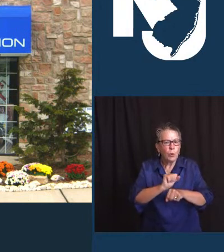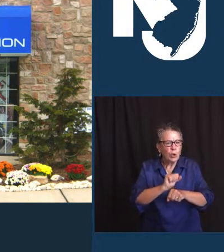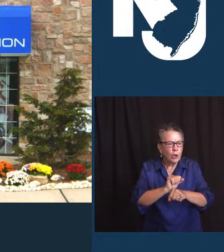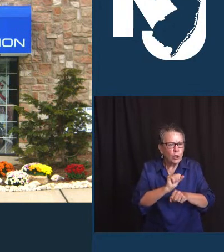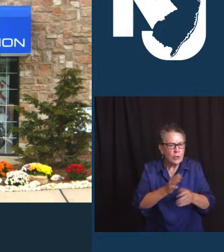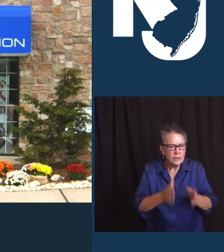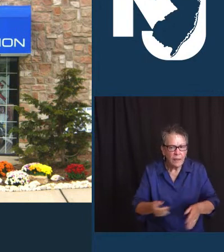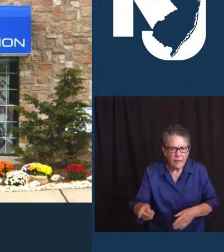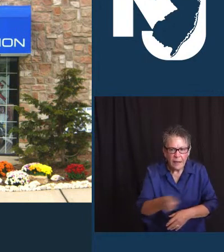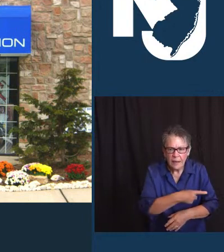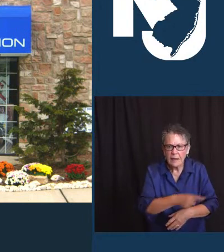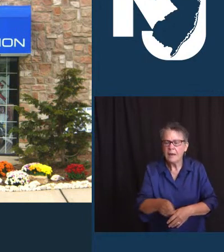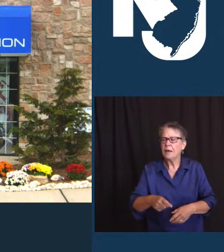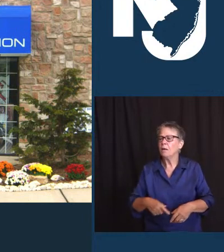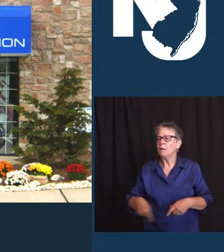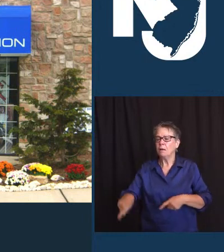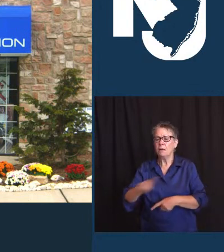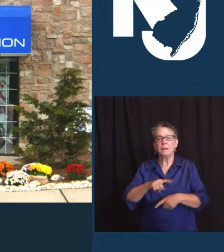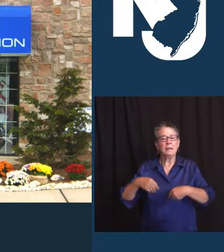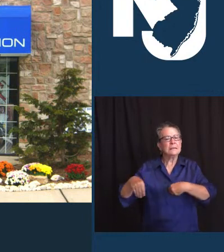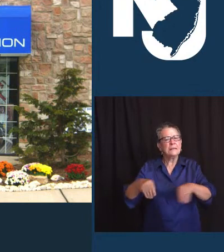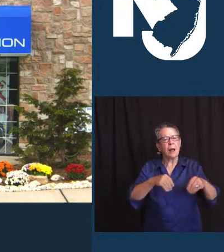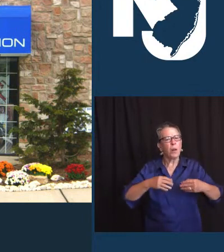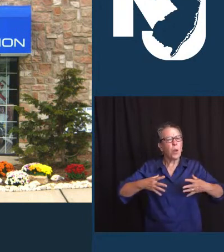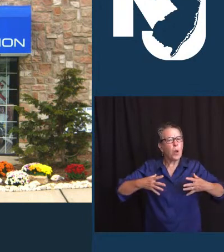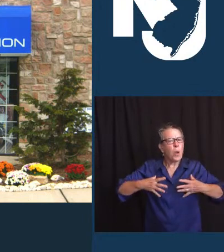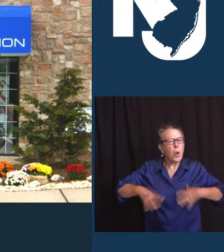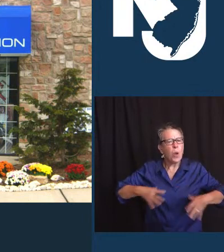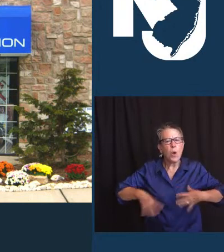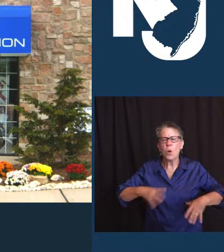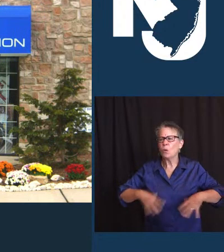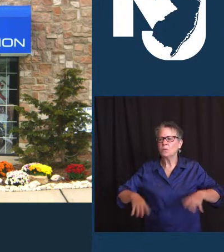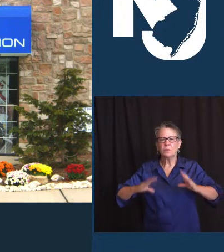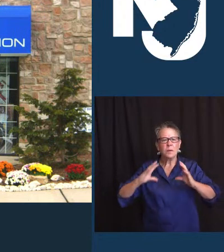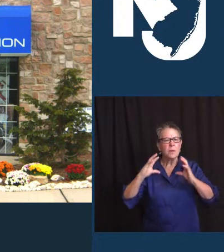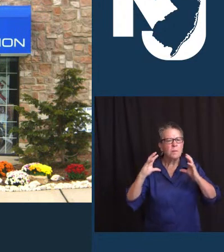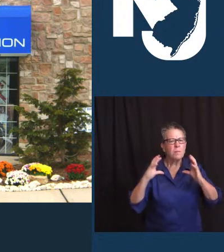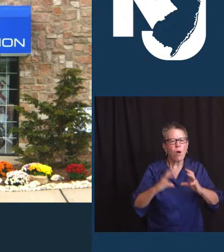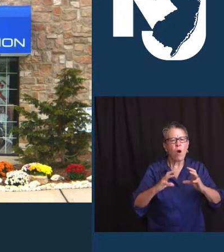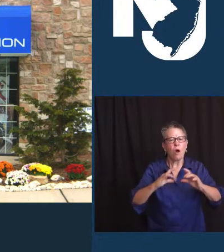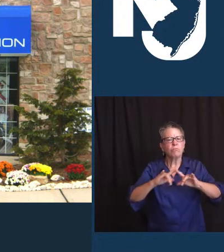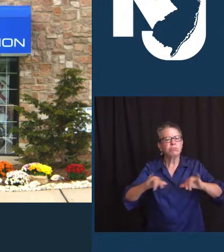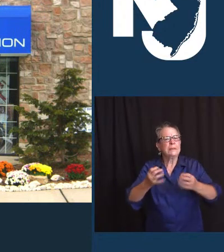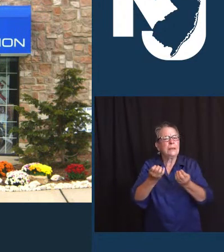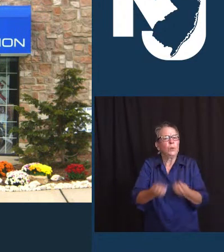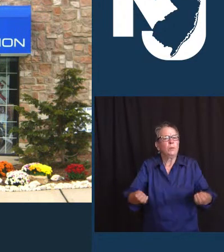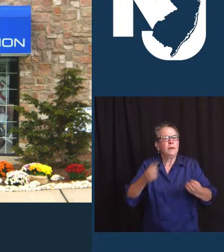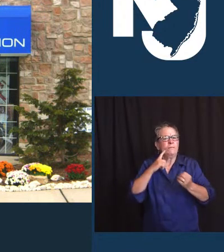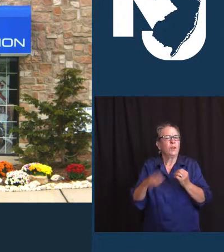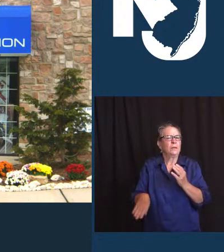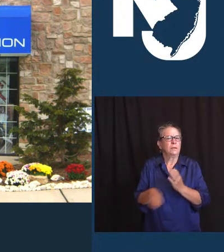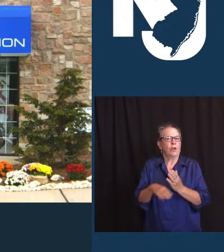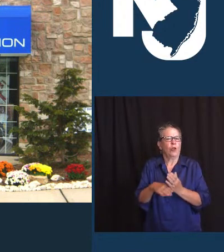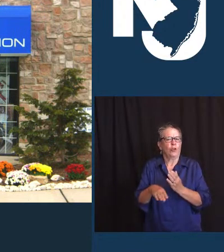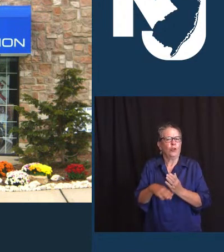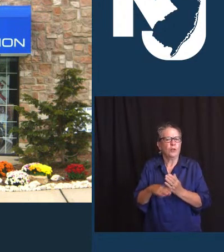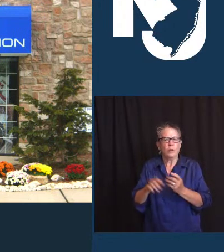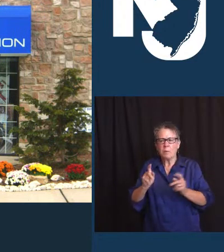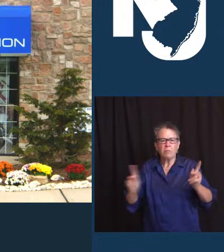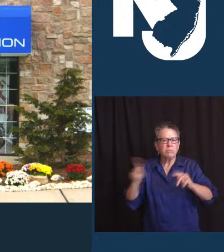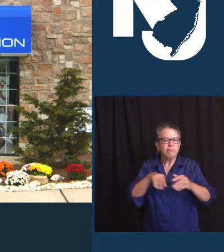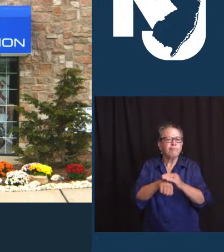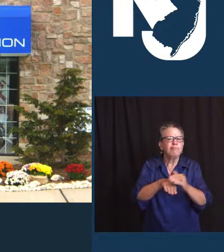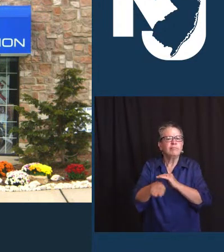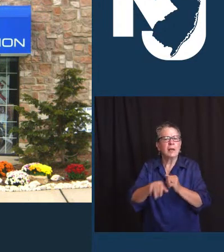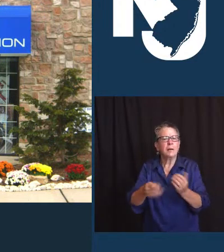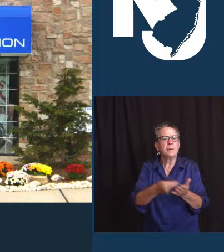provide everything from uniforms to the ball. I had the great honor of catching up with Ron last week, and I thanked him for